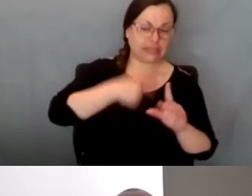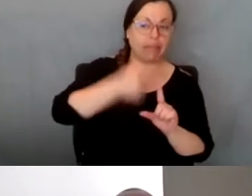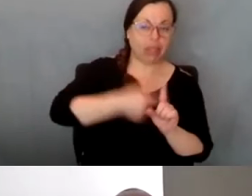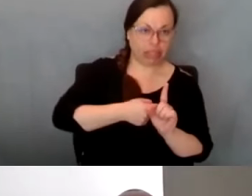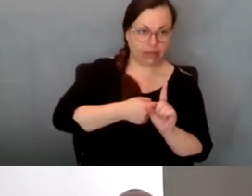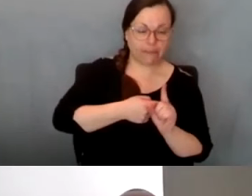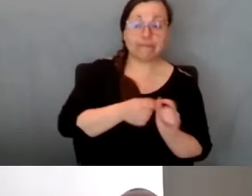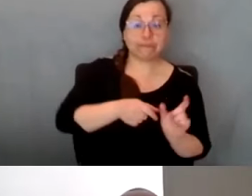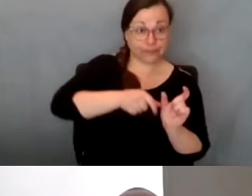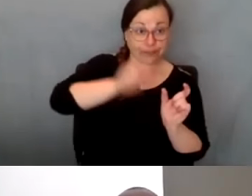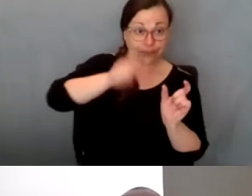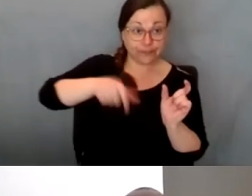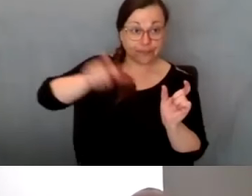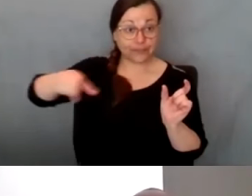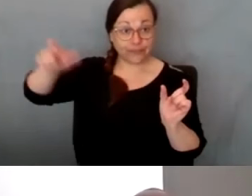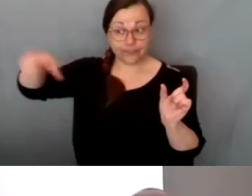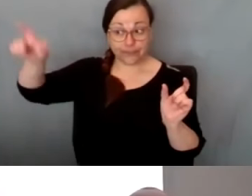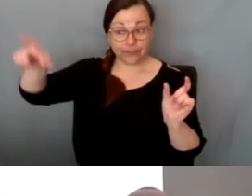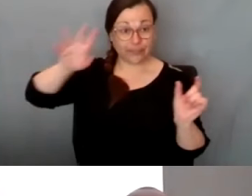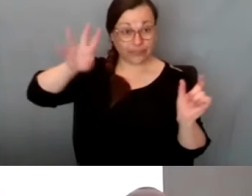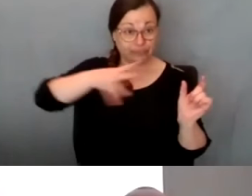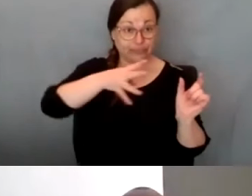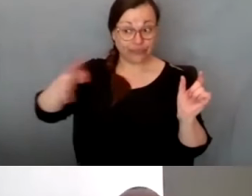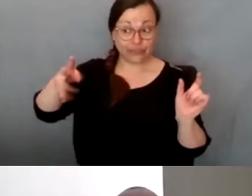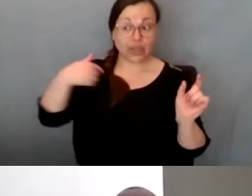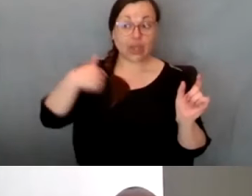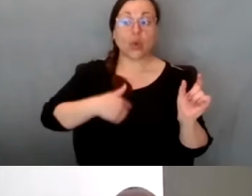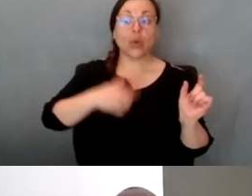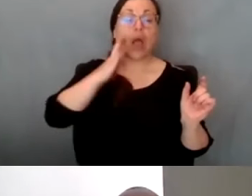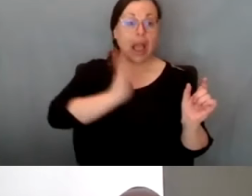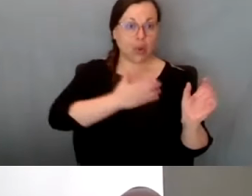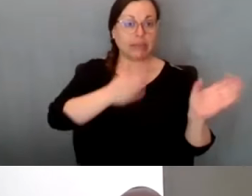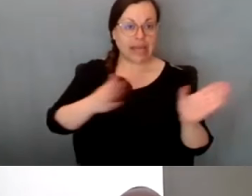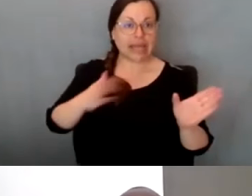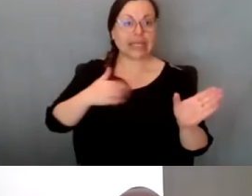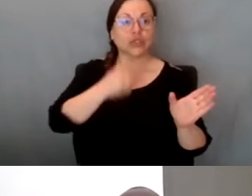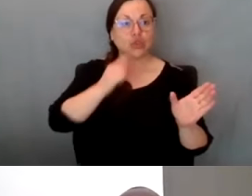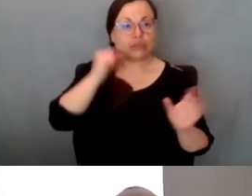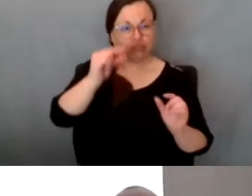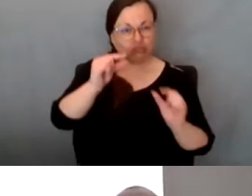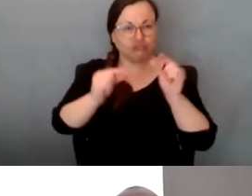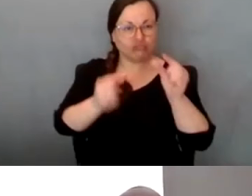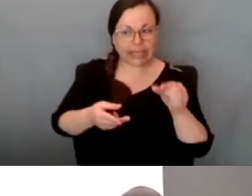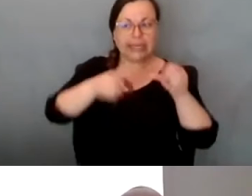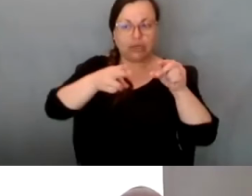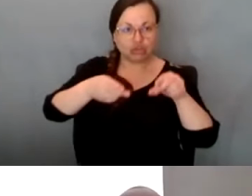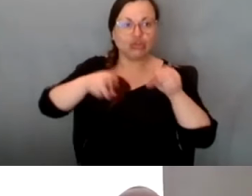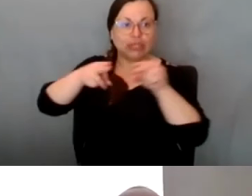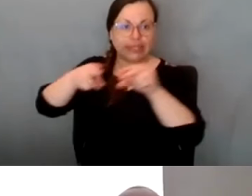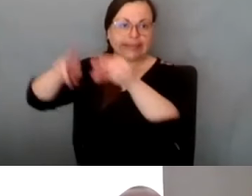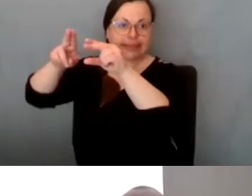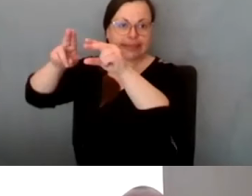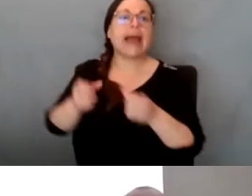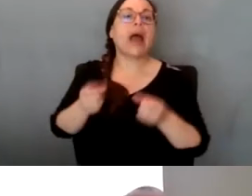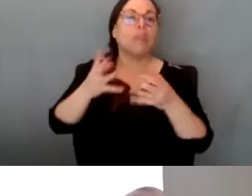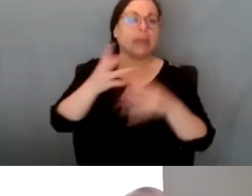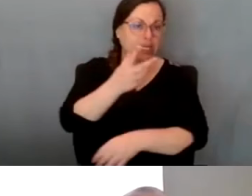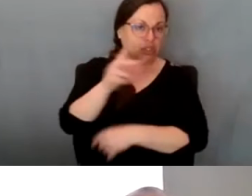bar chart, it is planned that we are going to have an incremental increase of the number of doses that are going to be rolled